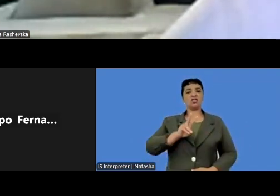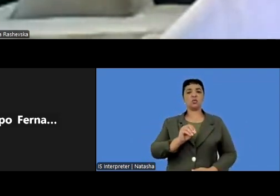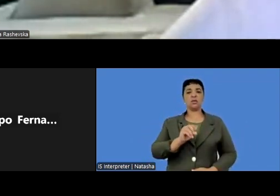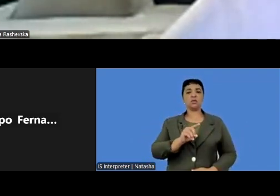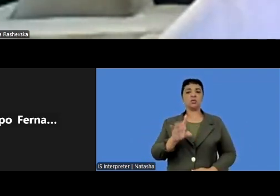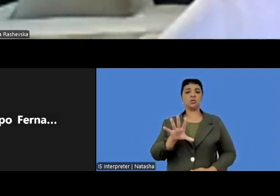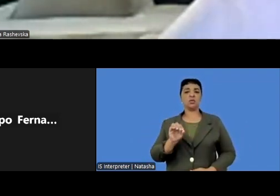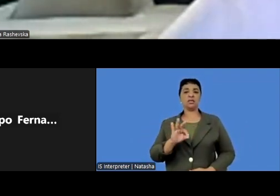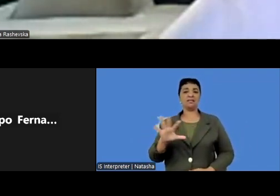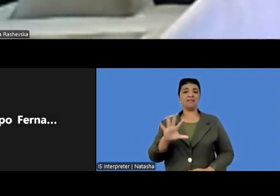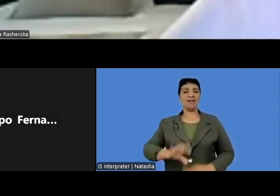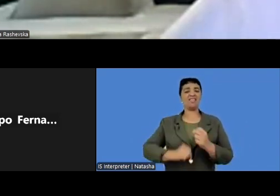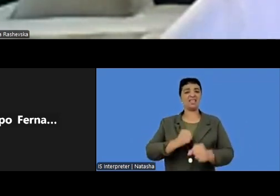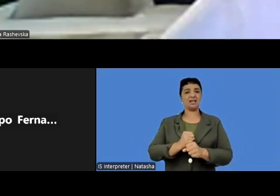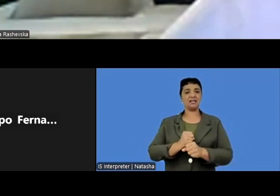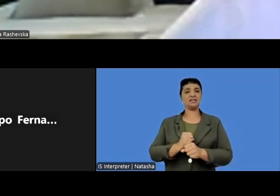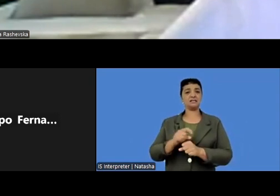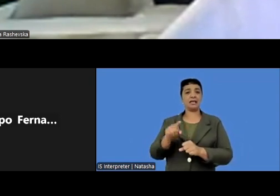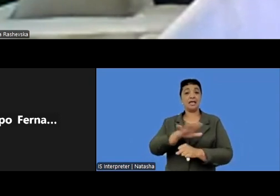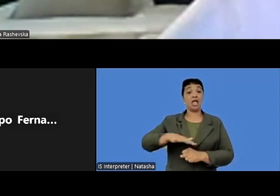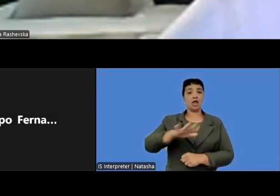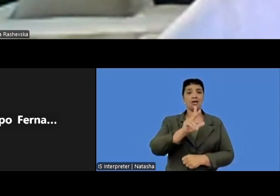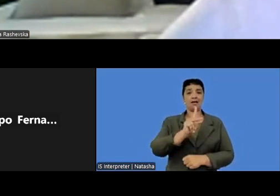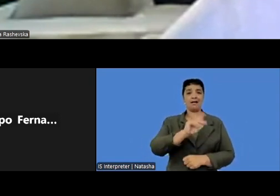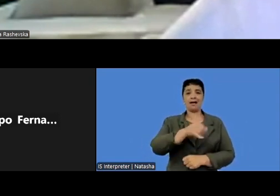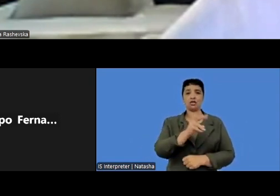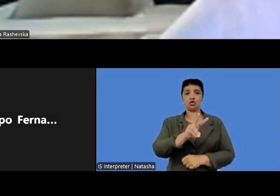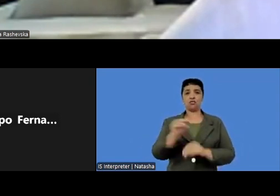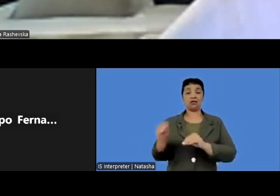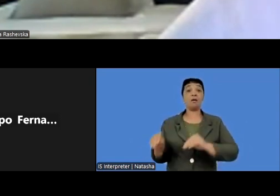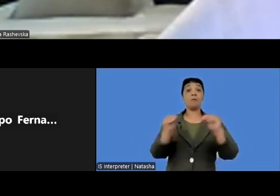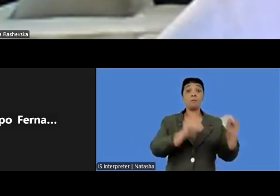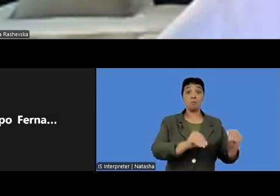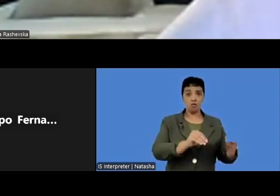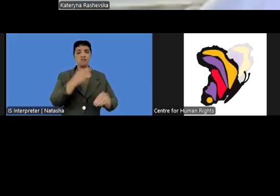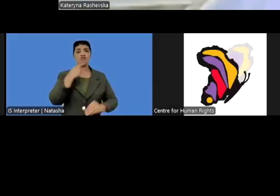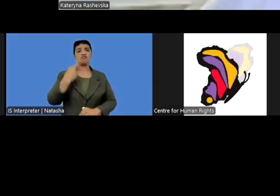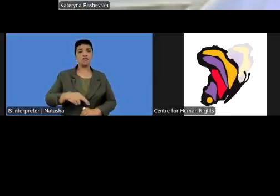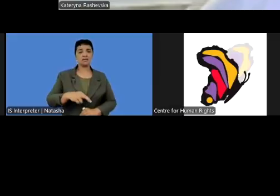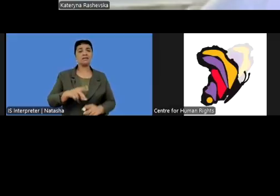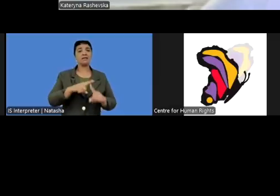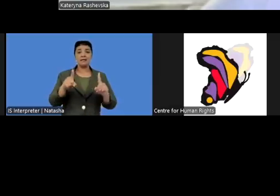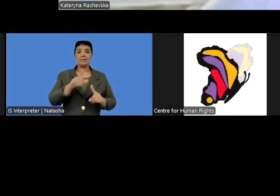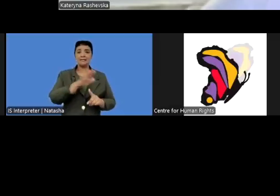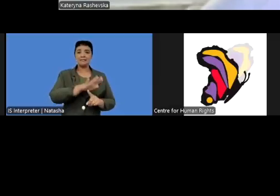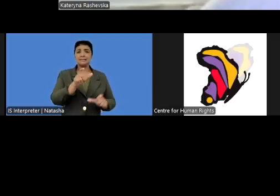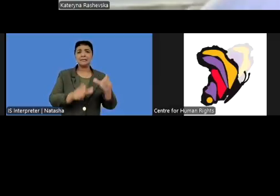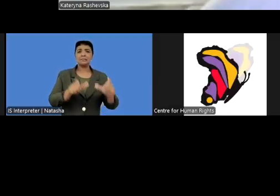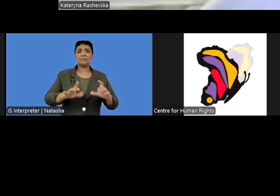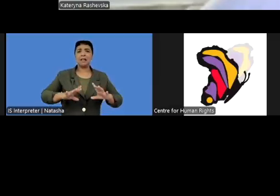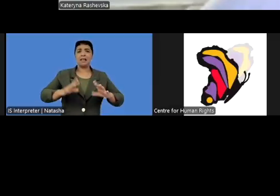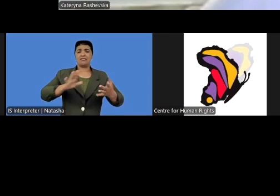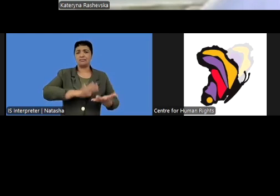situated in Russia. Ukrainian passports of these people were just destroyed, and they